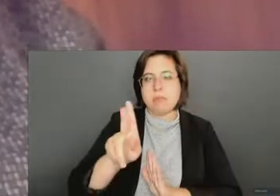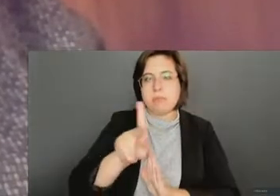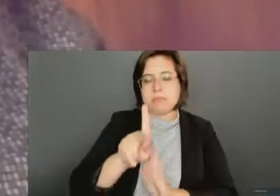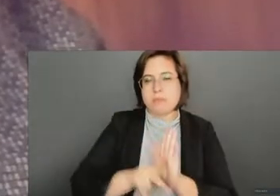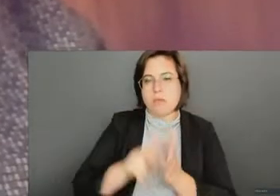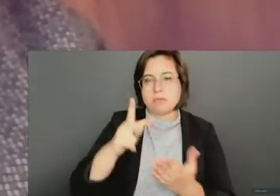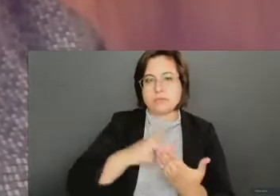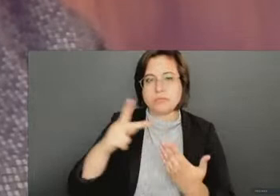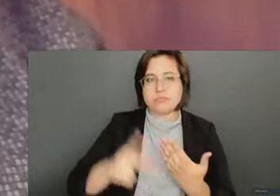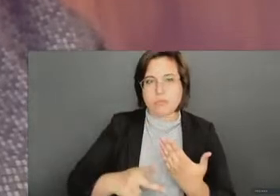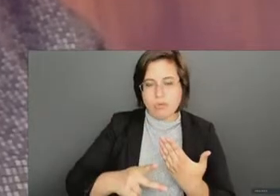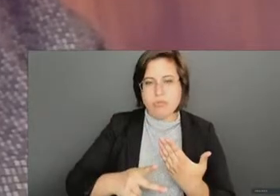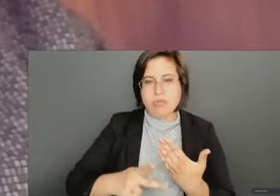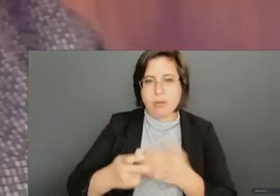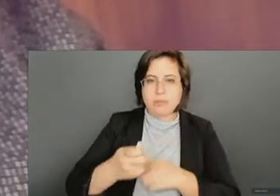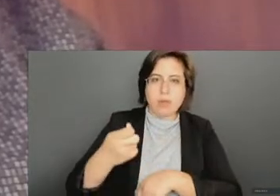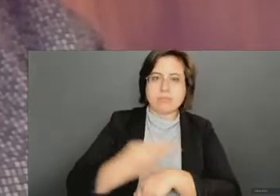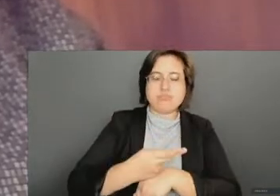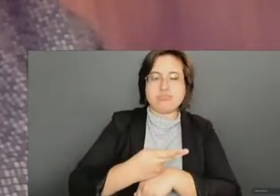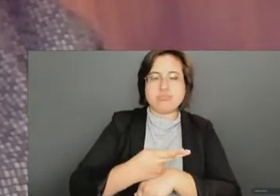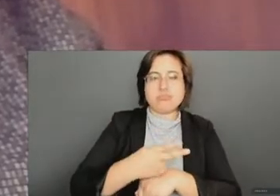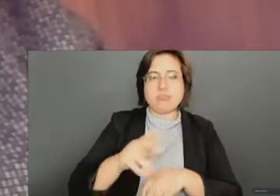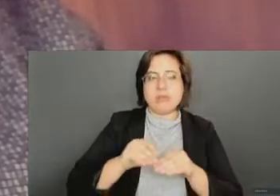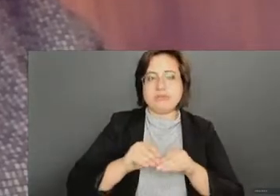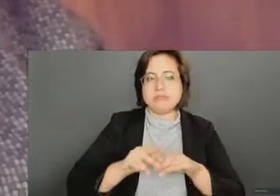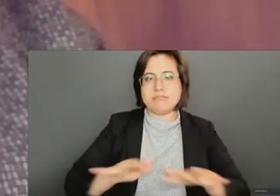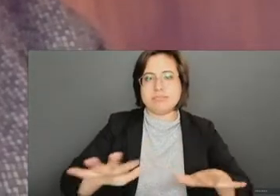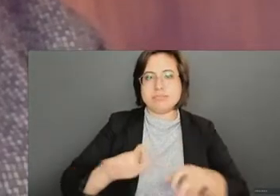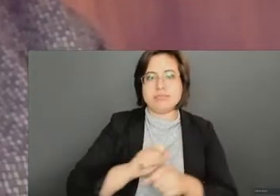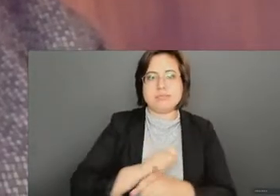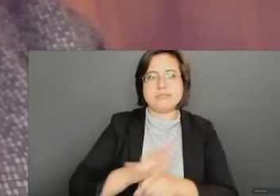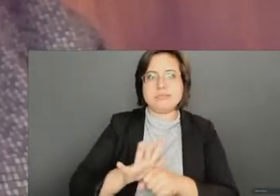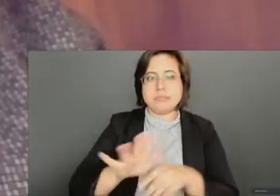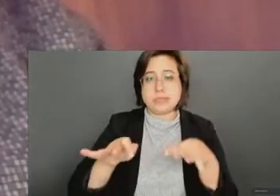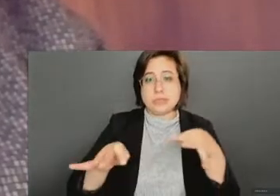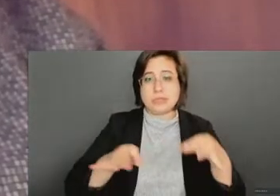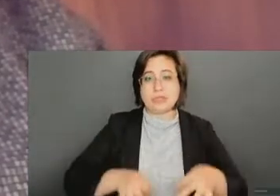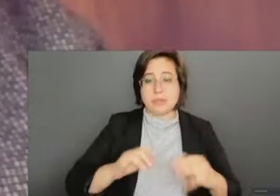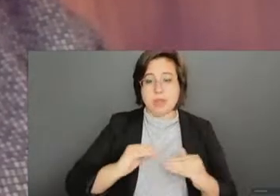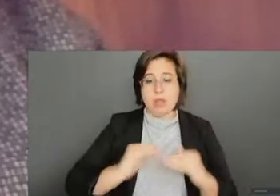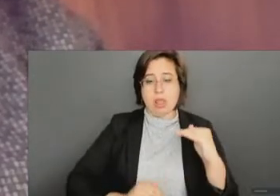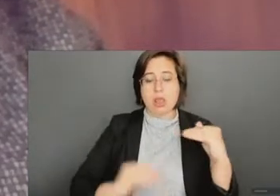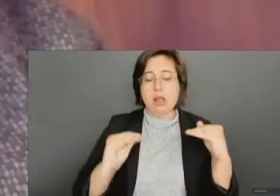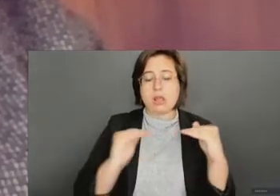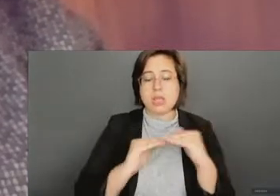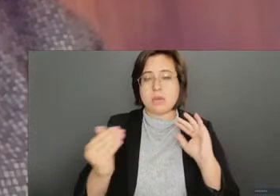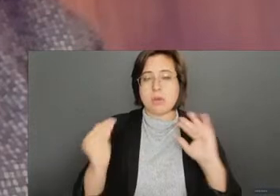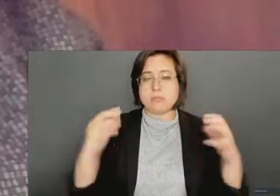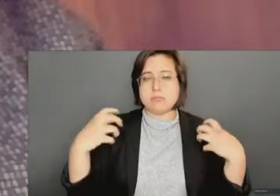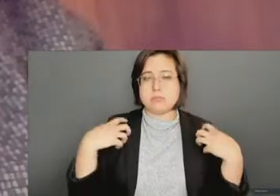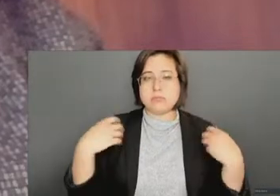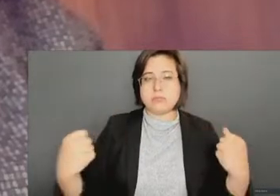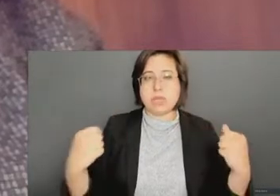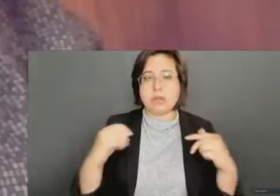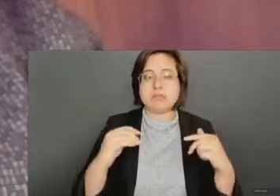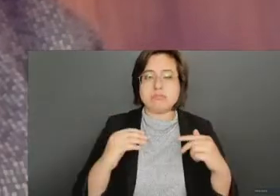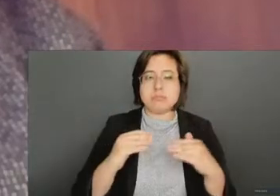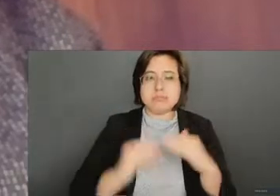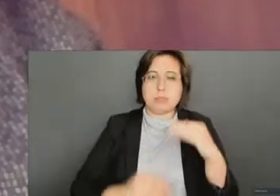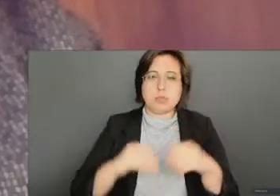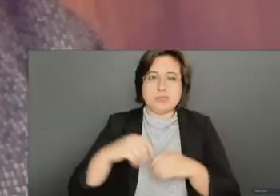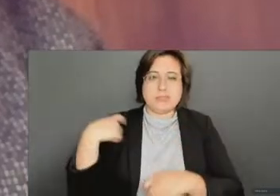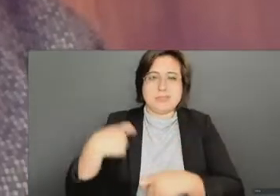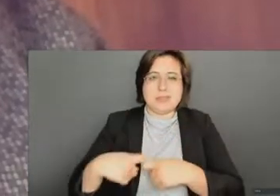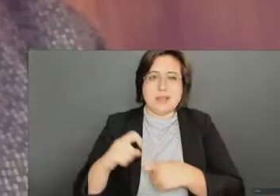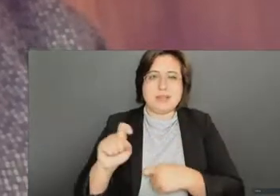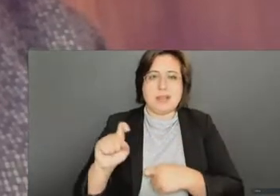to defeat the viral pandemic is described as a disparity equal to the health disparities known to our Latinx communities of